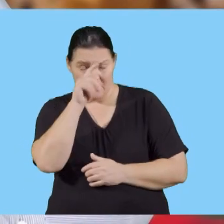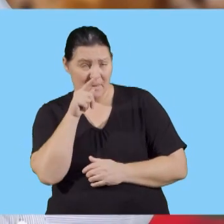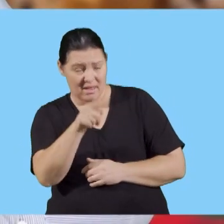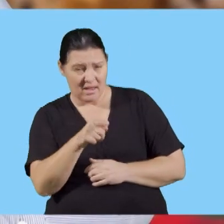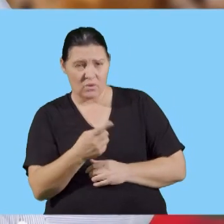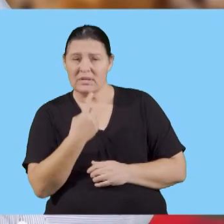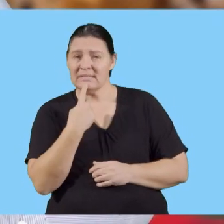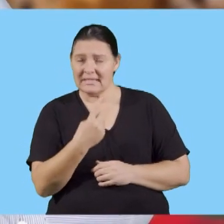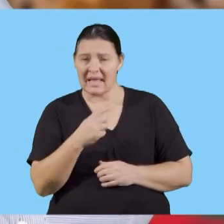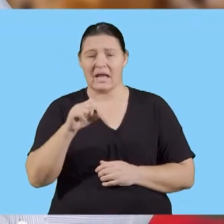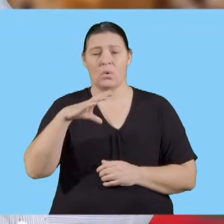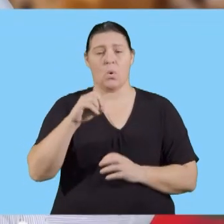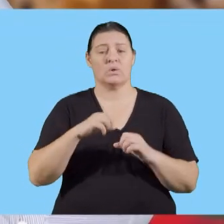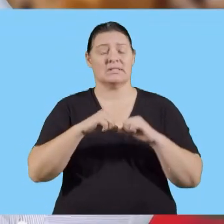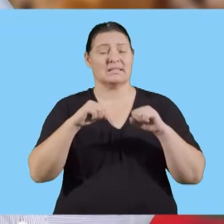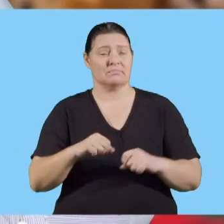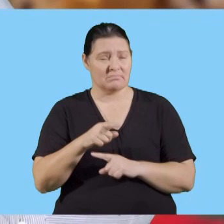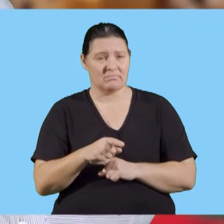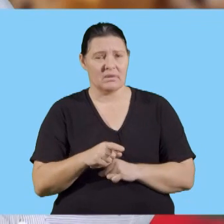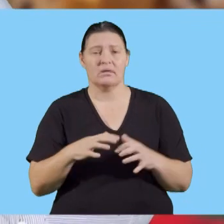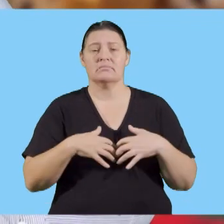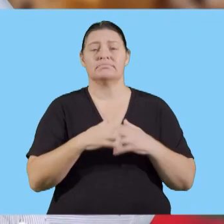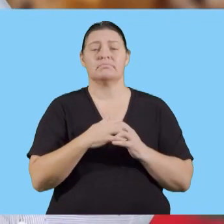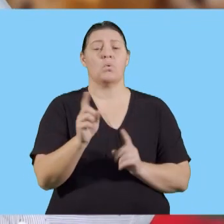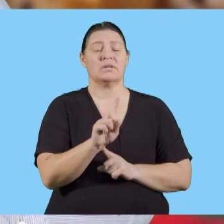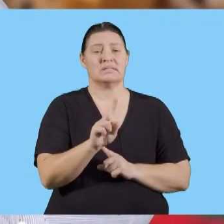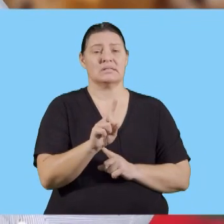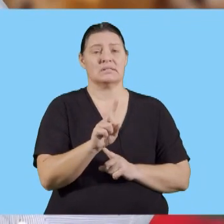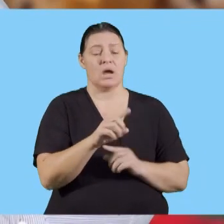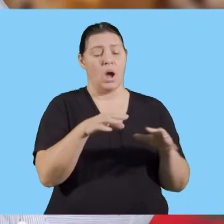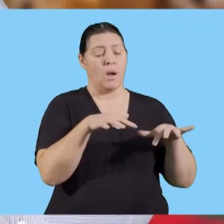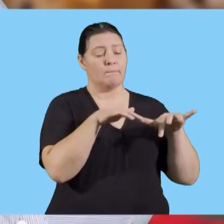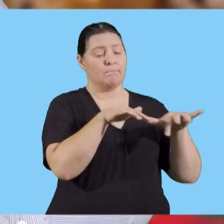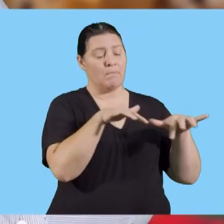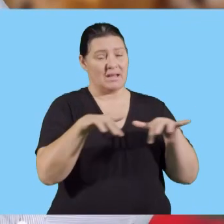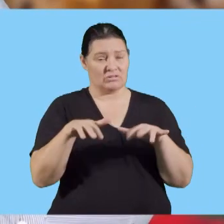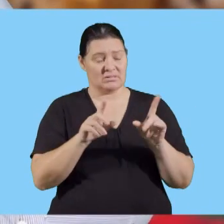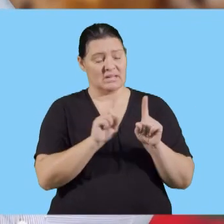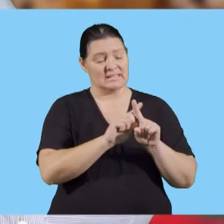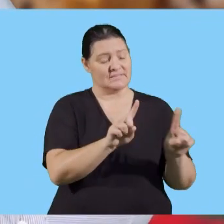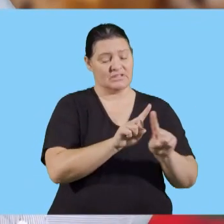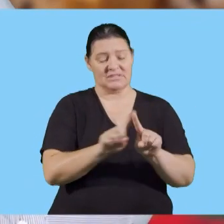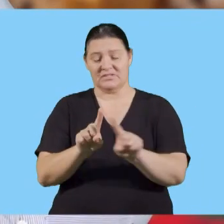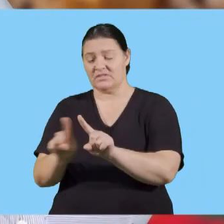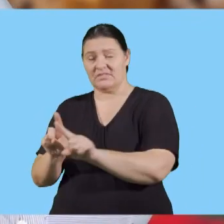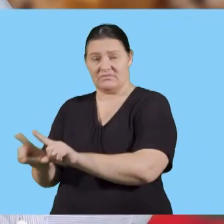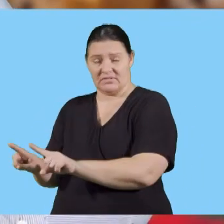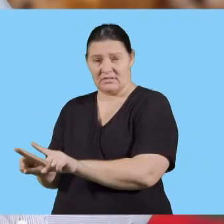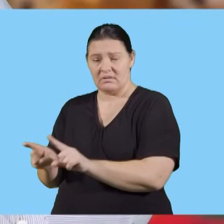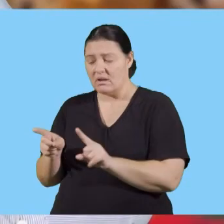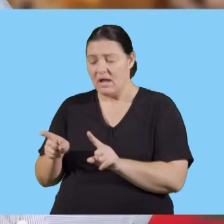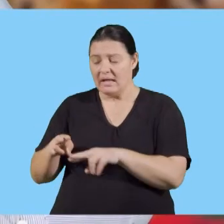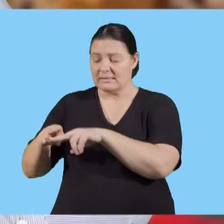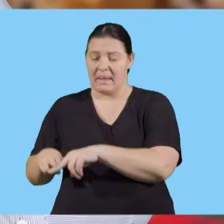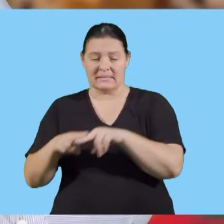different populations that are interdependent on one another. So the ecosystem is